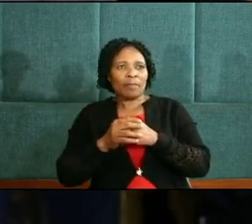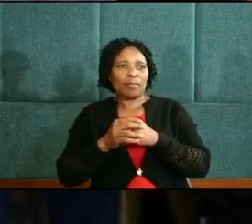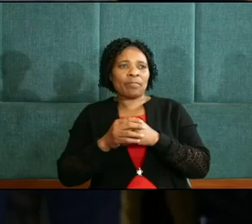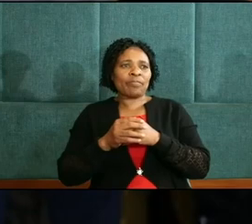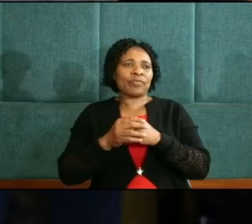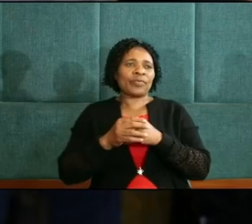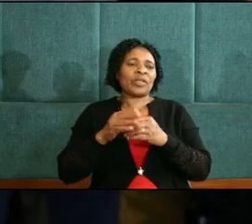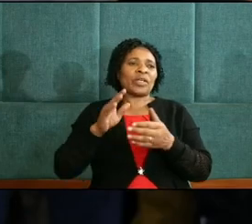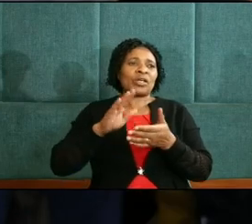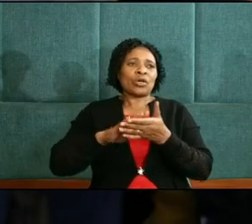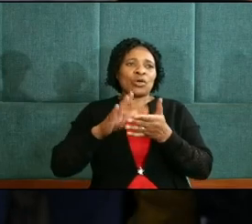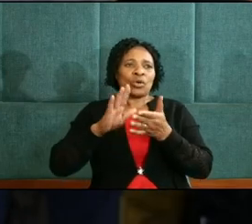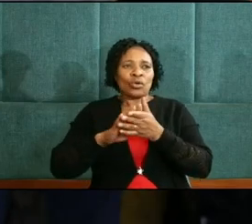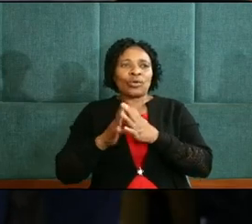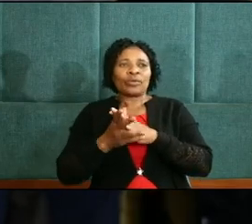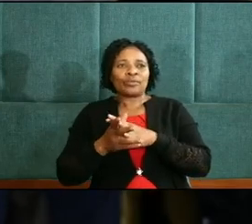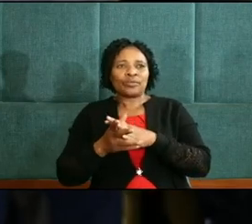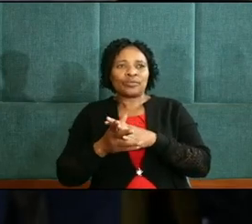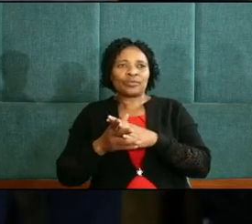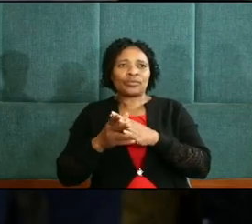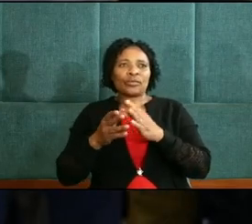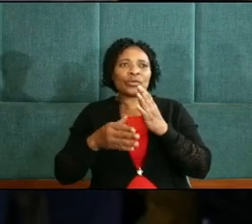Be the glory, great things he has done.